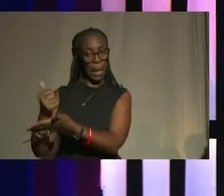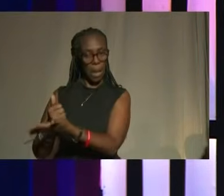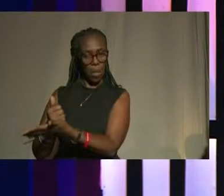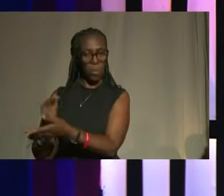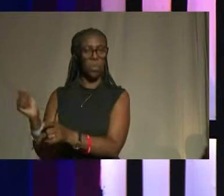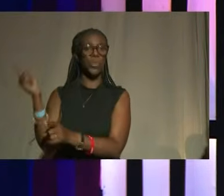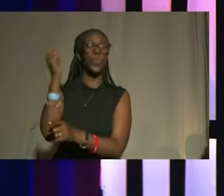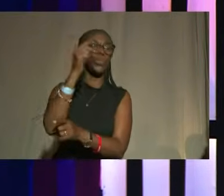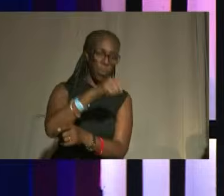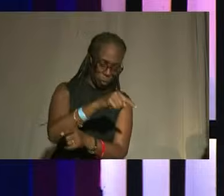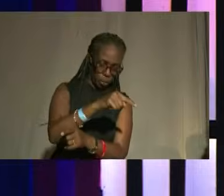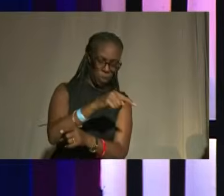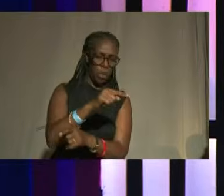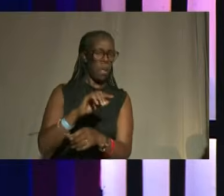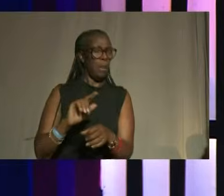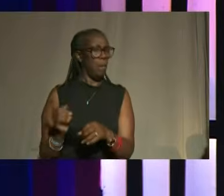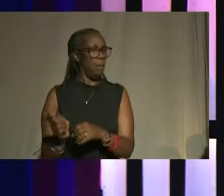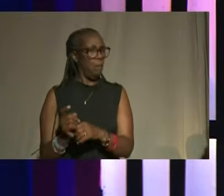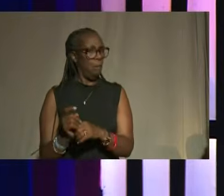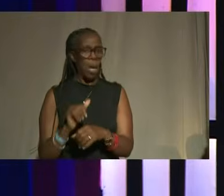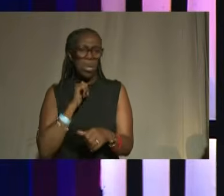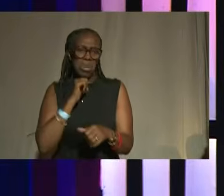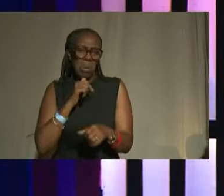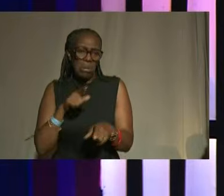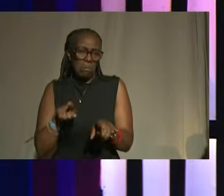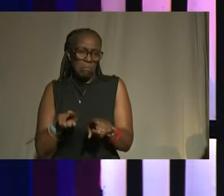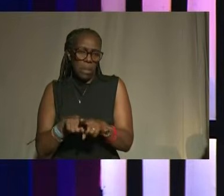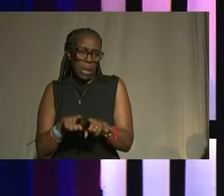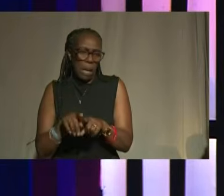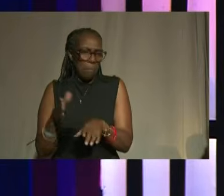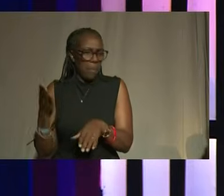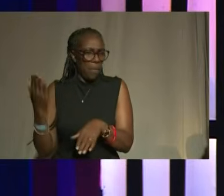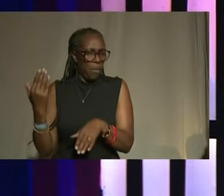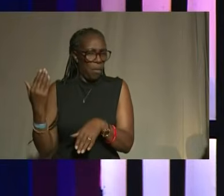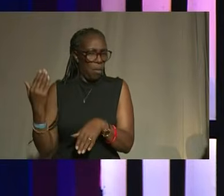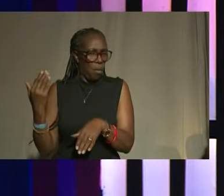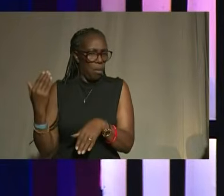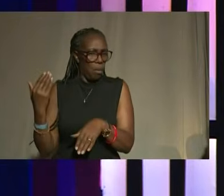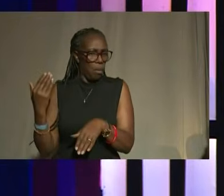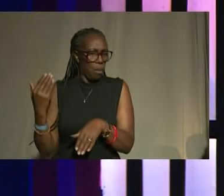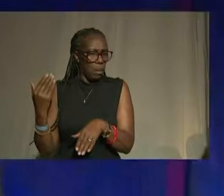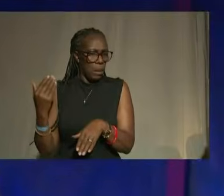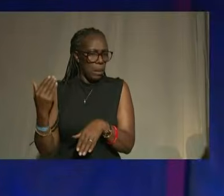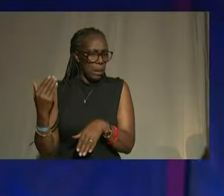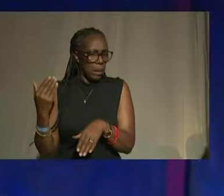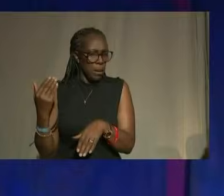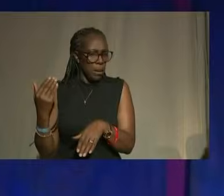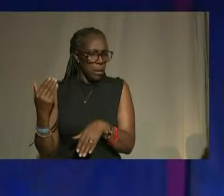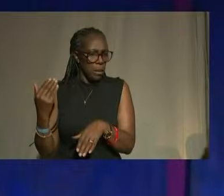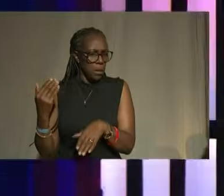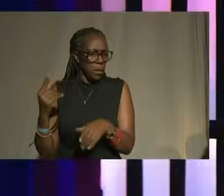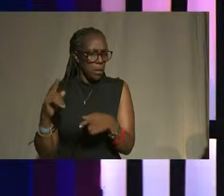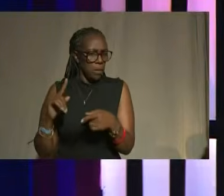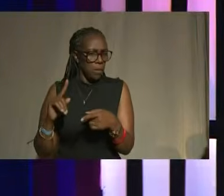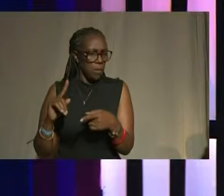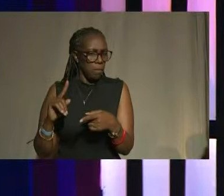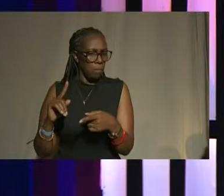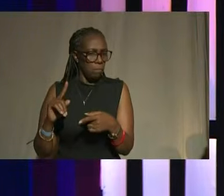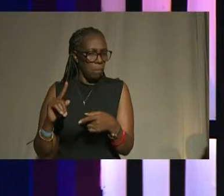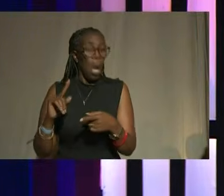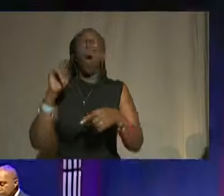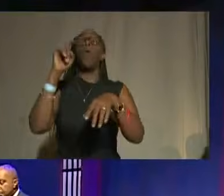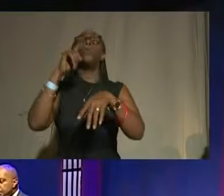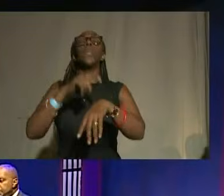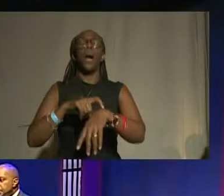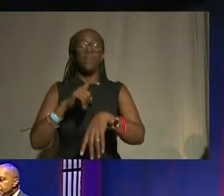regulatory framework, not like them who allowed an attempt at liberalization that drove us into FinSA. Thank you. Team PNP,